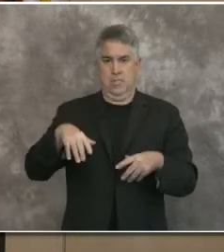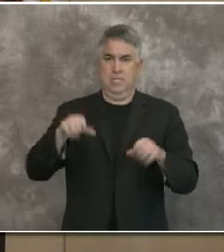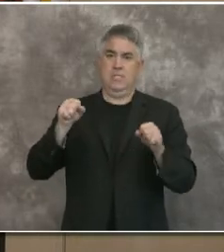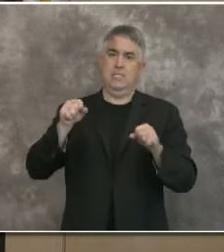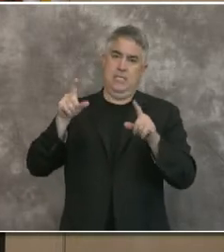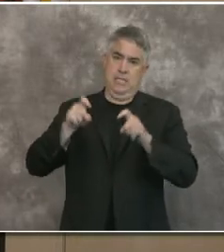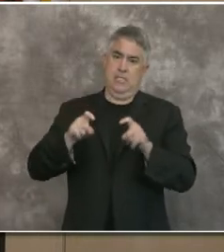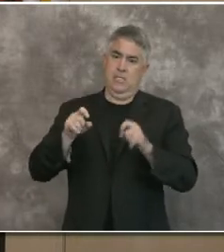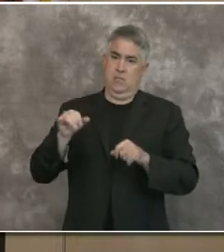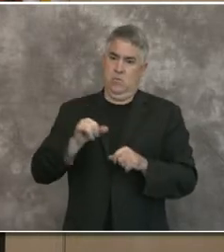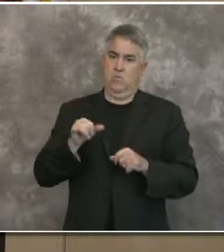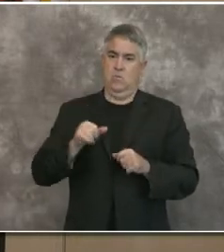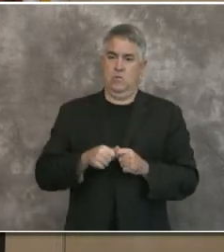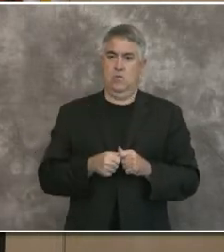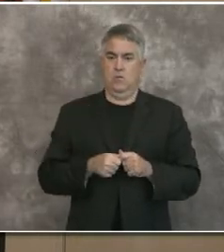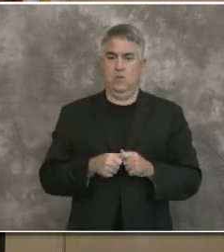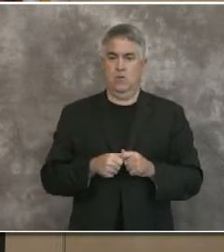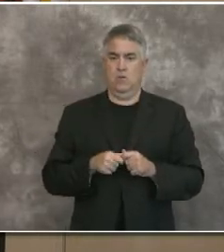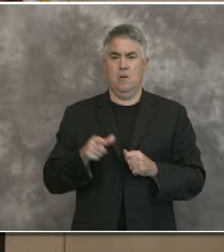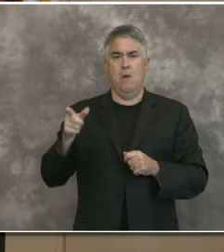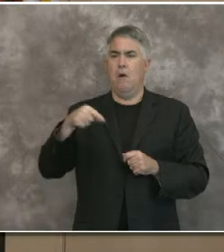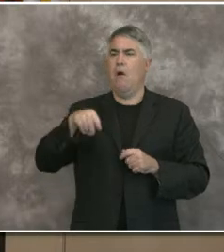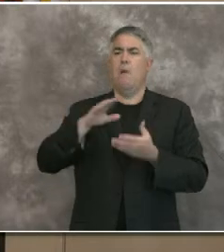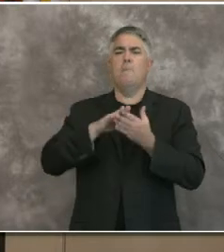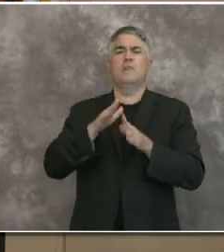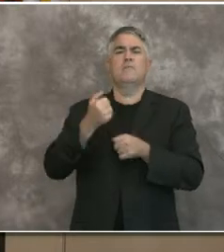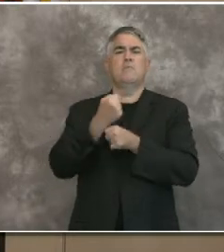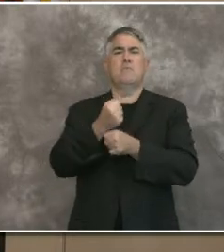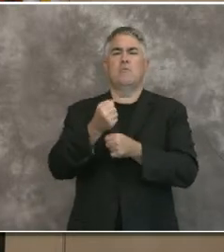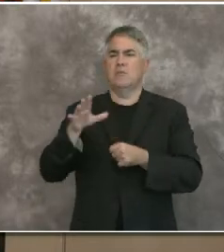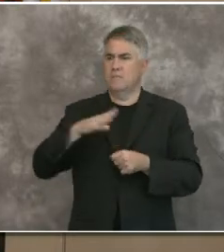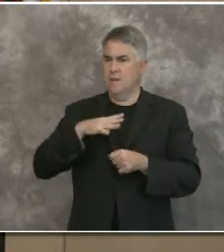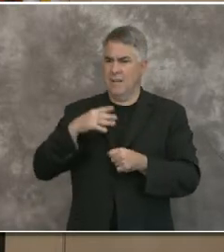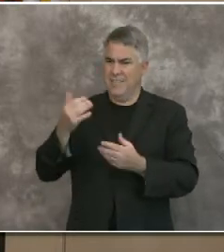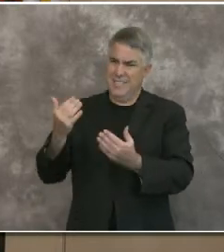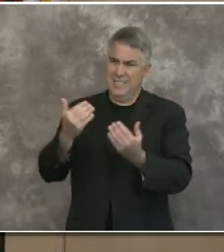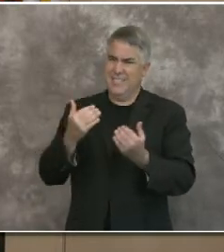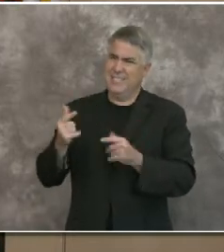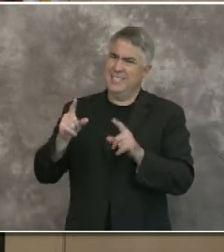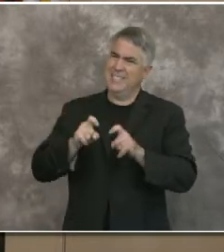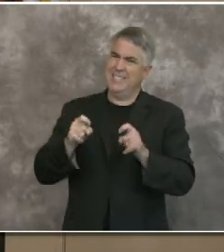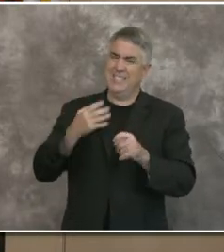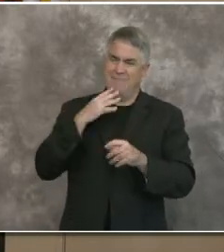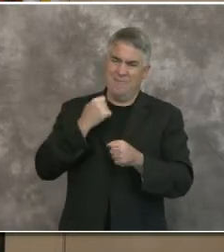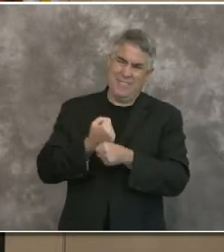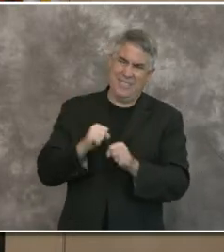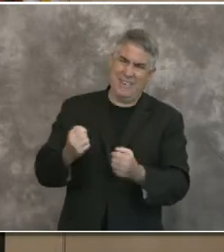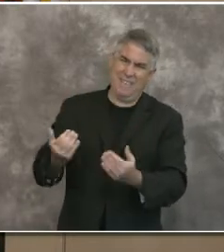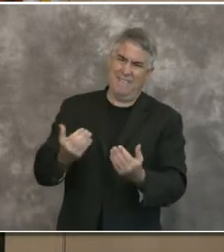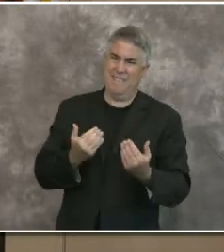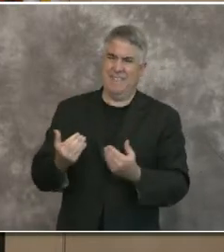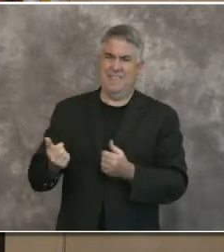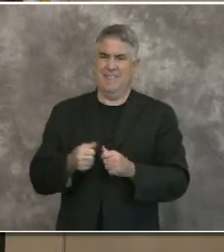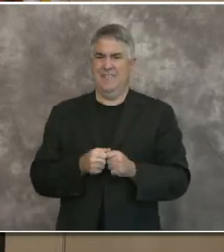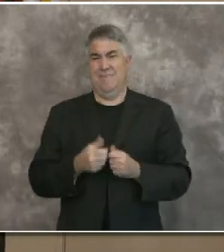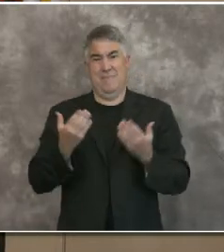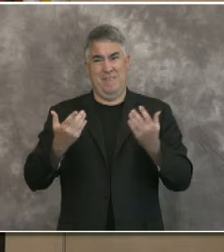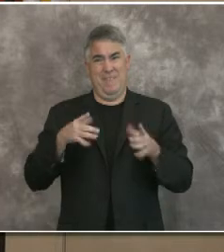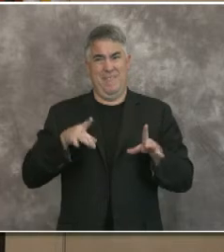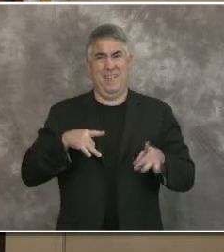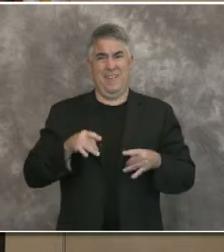that have been occurring around the county. And anyone with symptoms should also get tested. It is